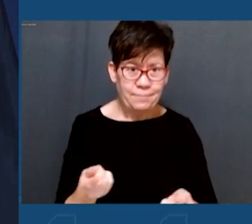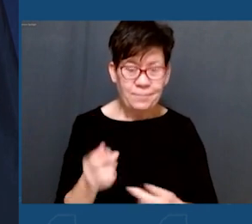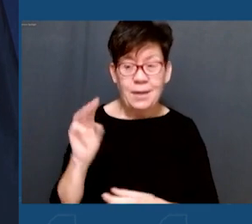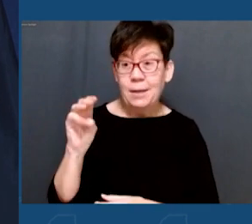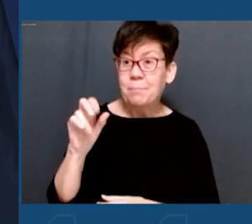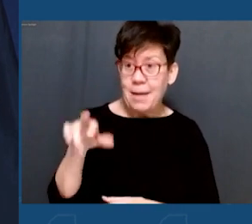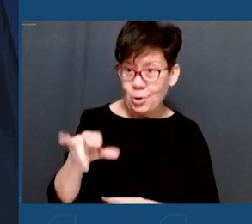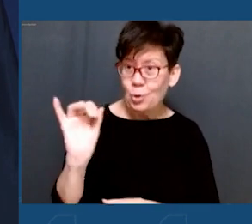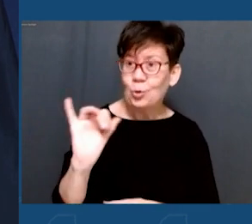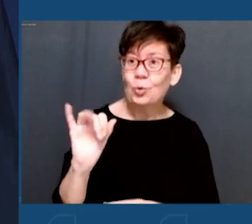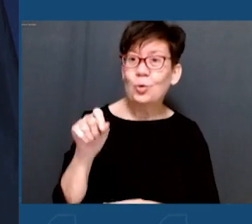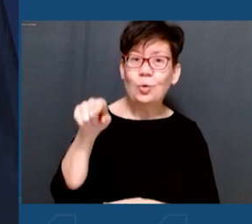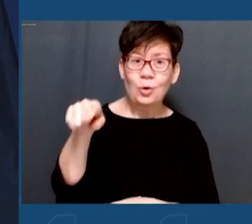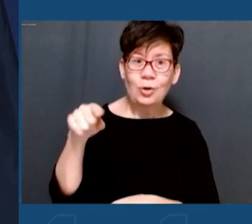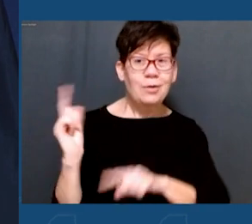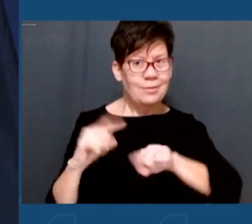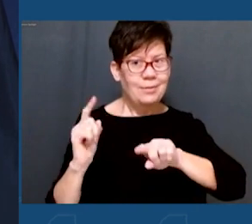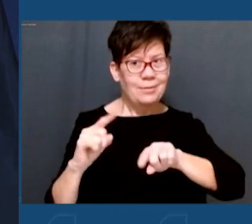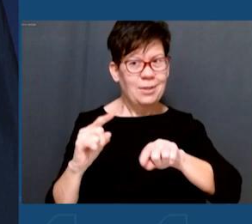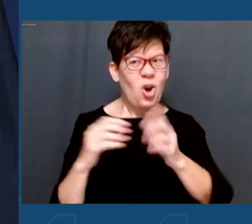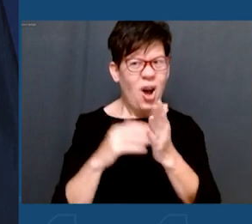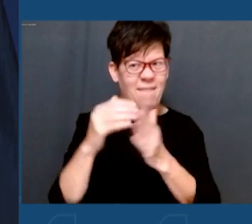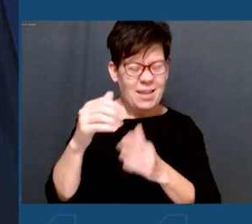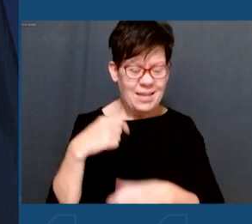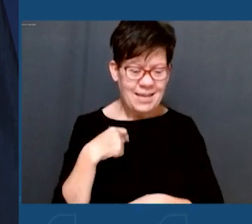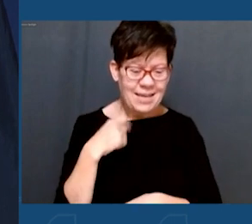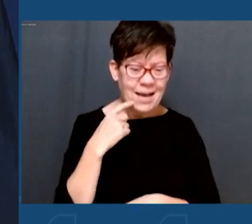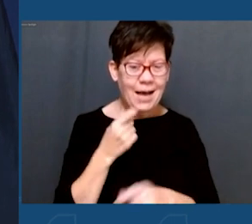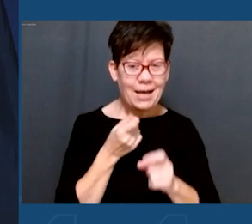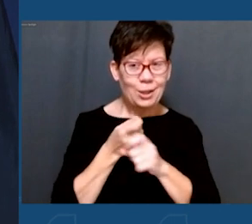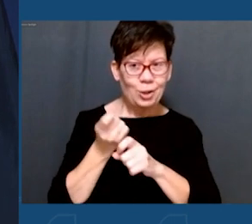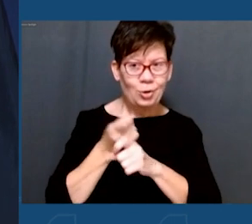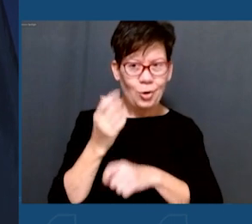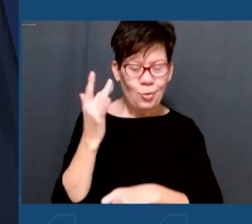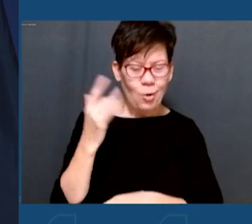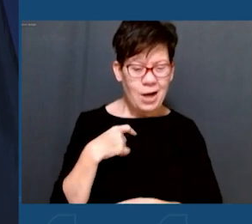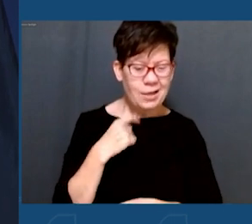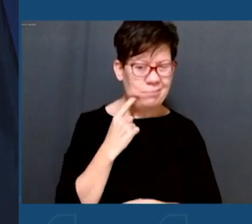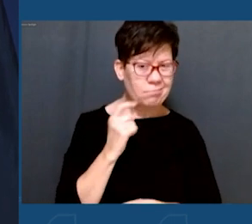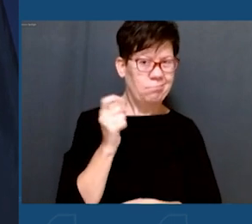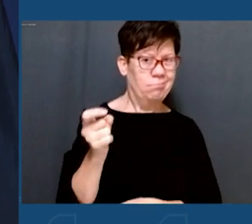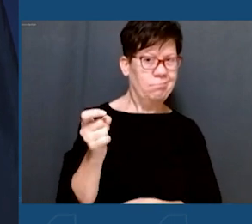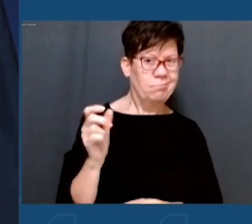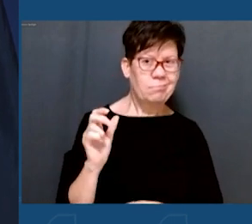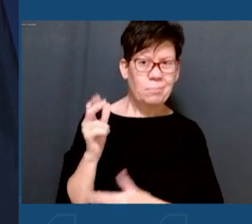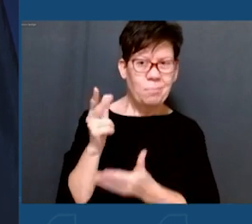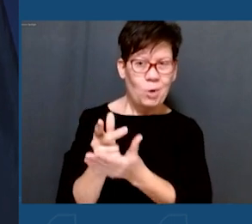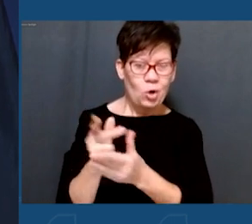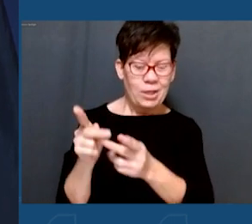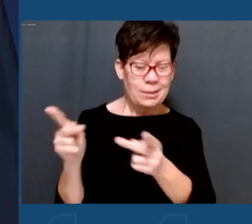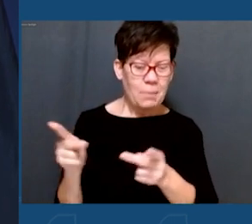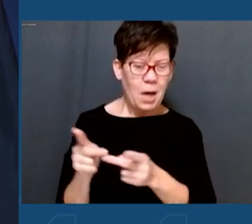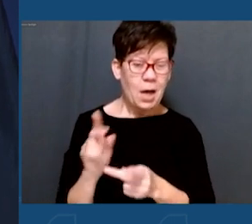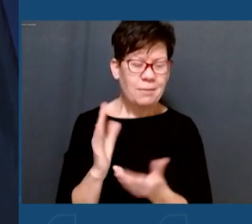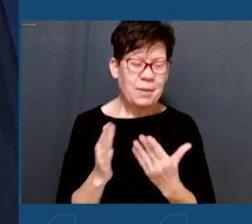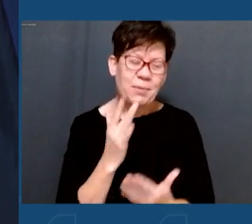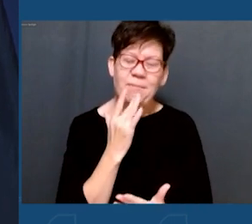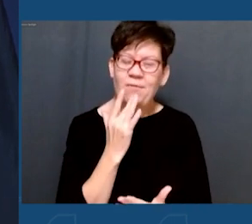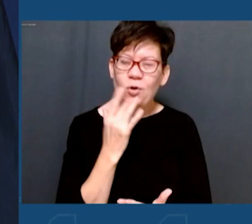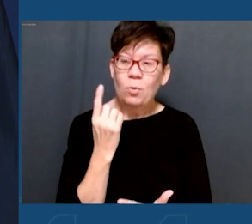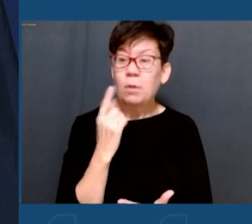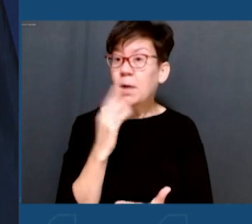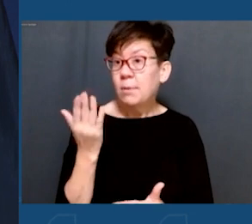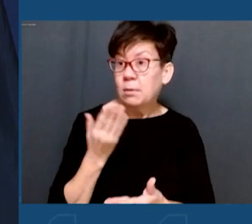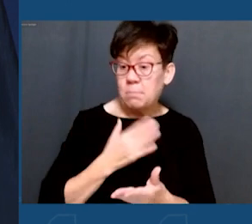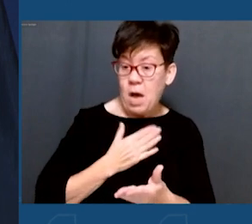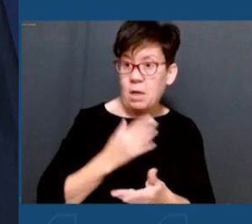lot. I've joked often that I owe you a parking spot, and probably a preferred one. You may even be able to take my spot at this point because you're here so much, so thank